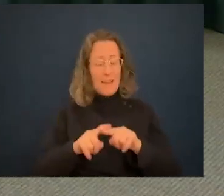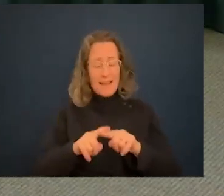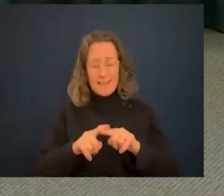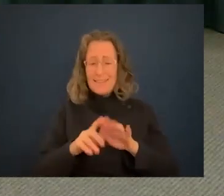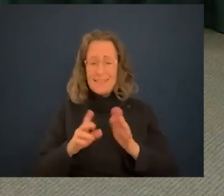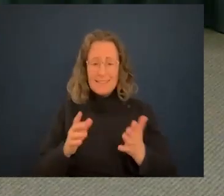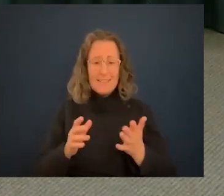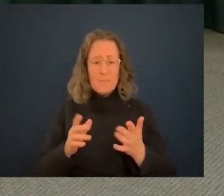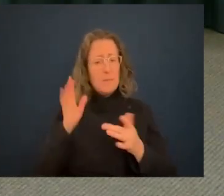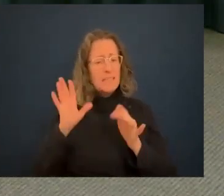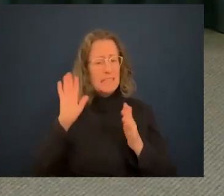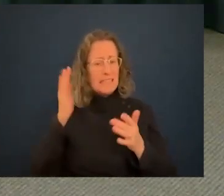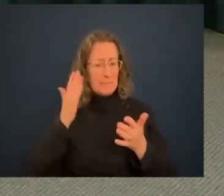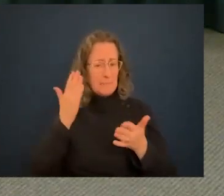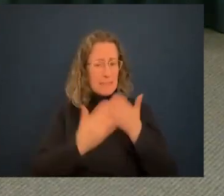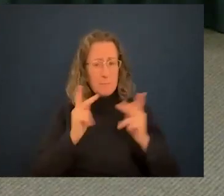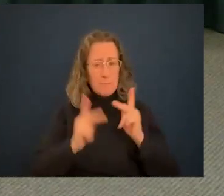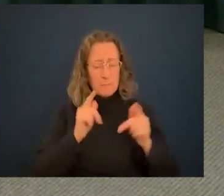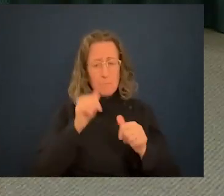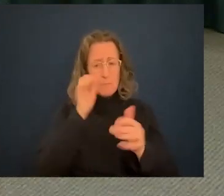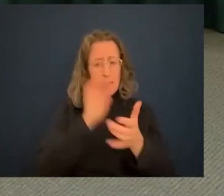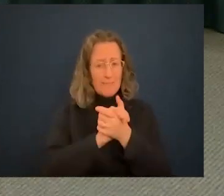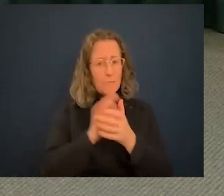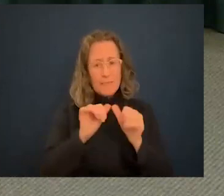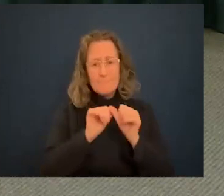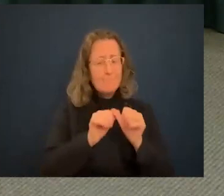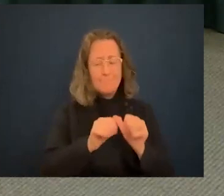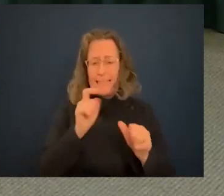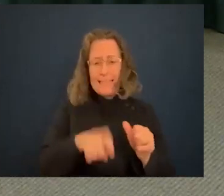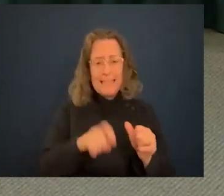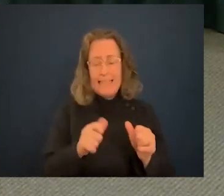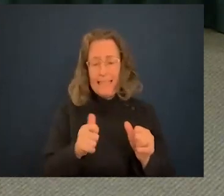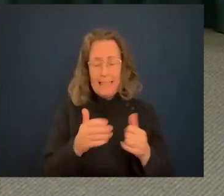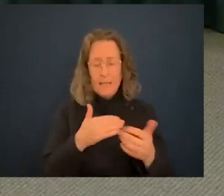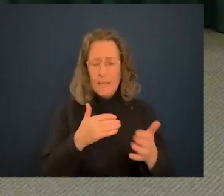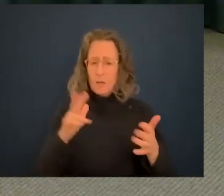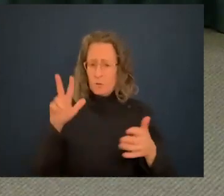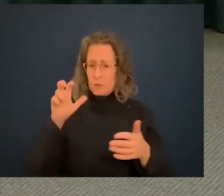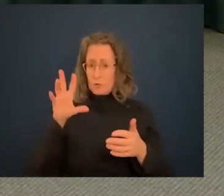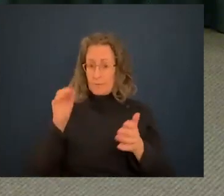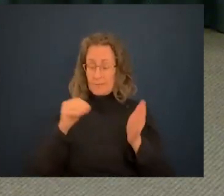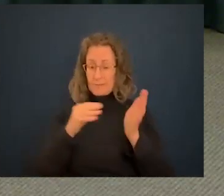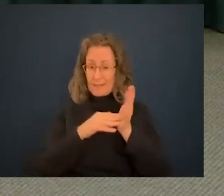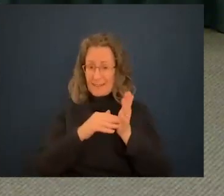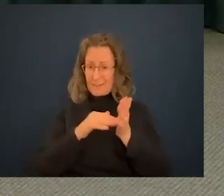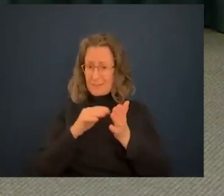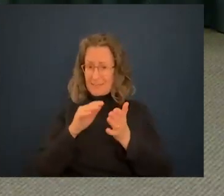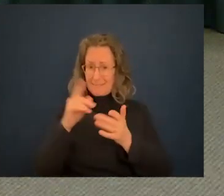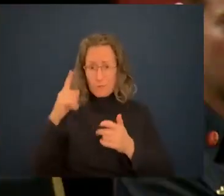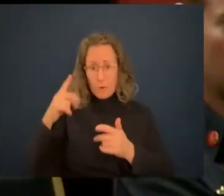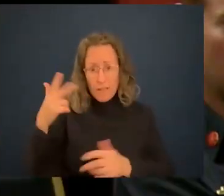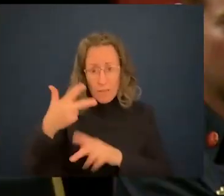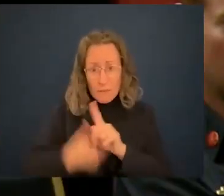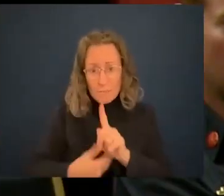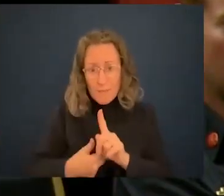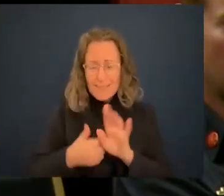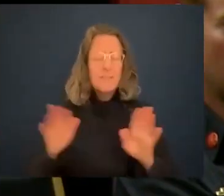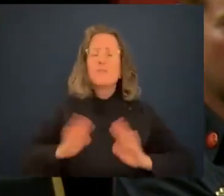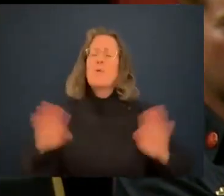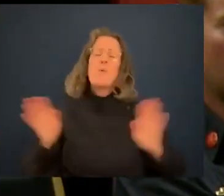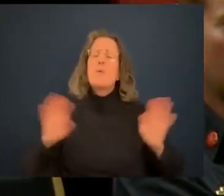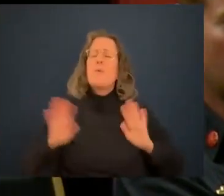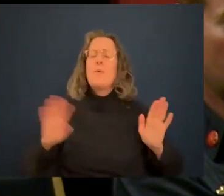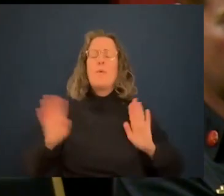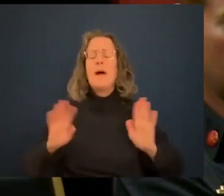what uh what if what three firemen would get paid in the three month time span no no no the 350 was for from